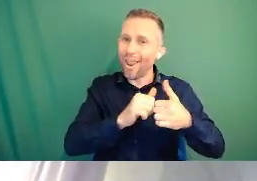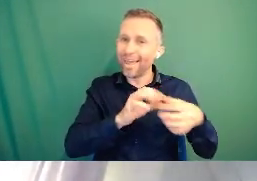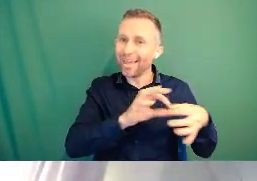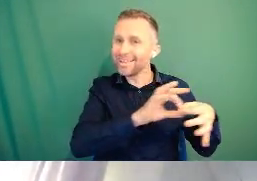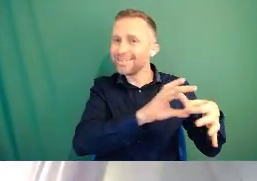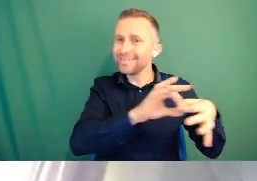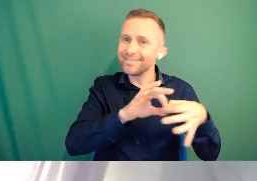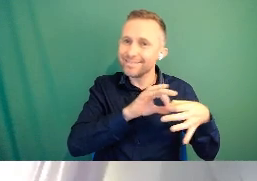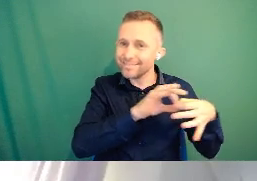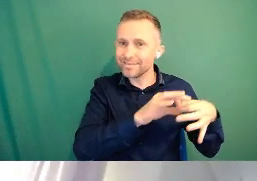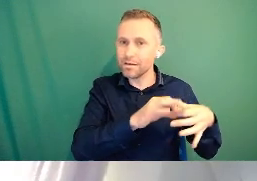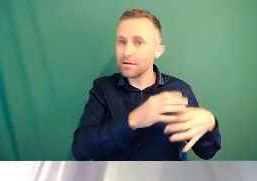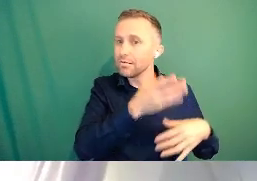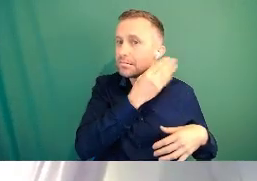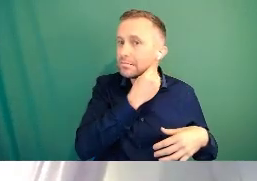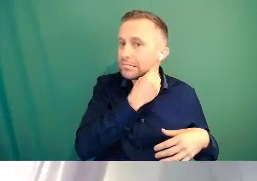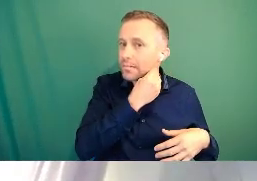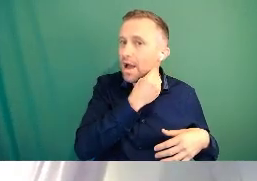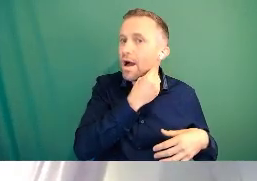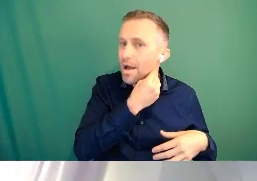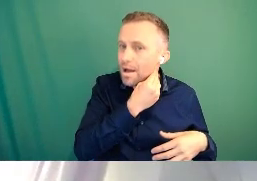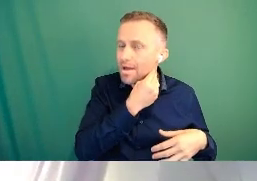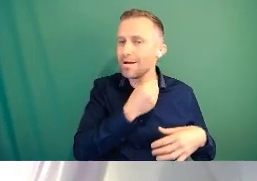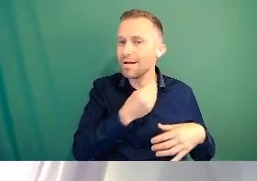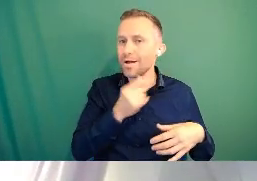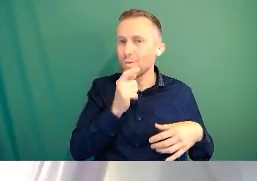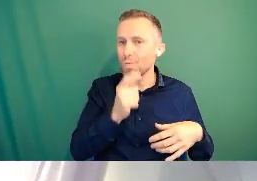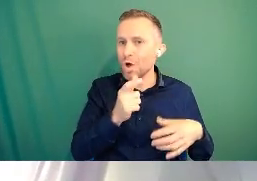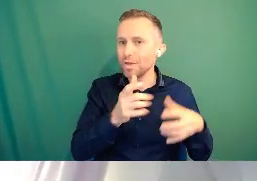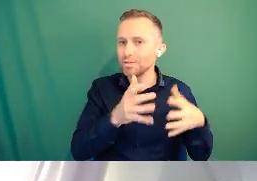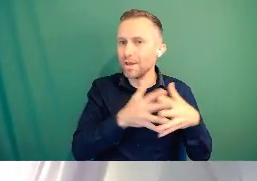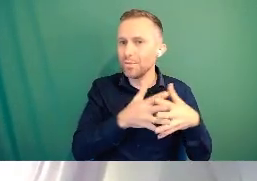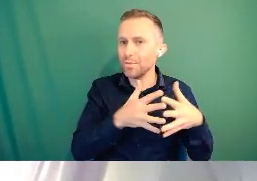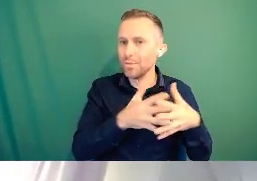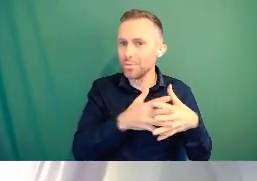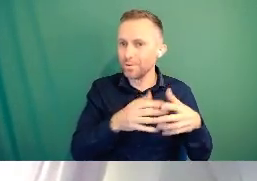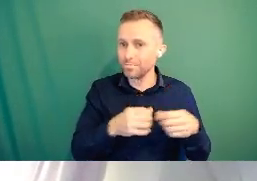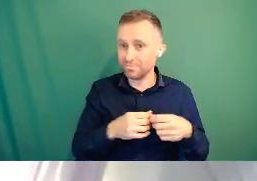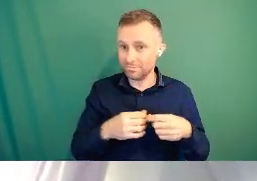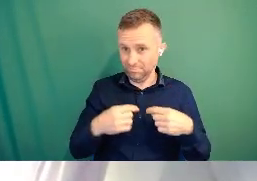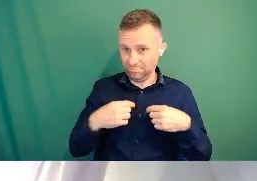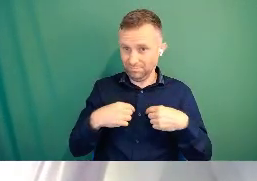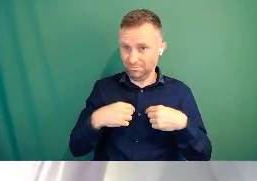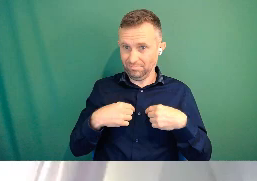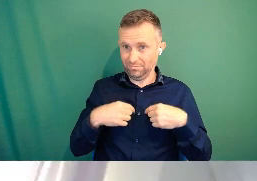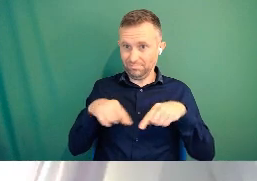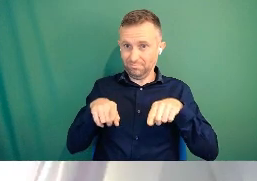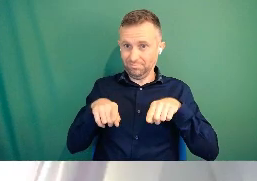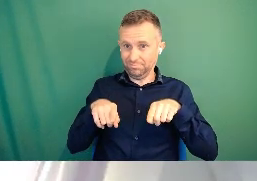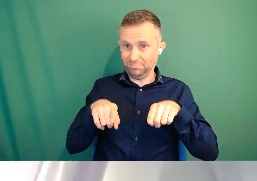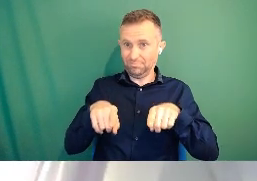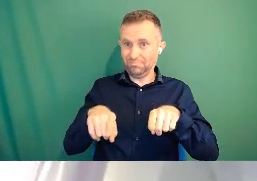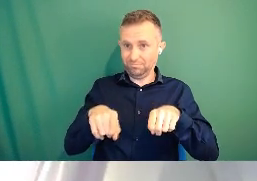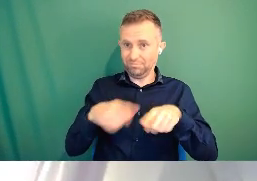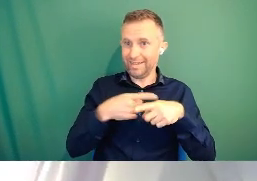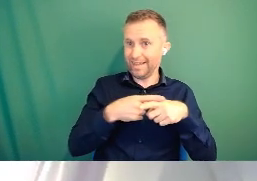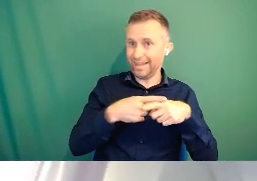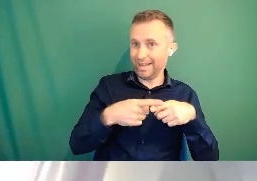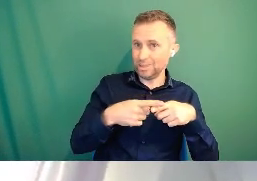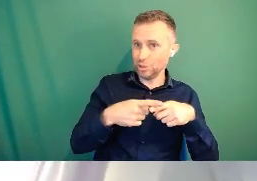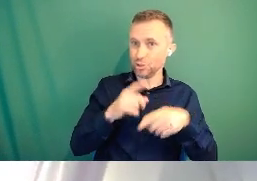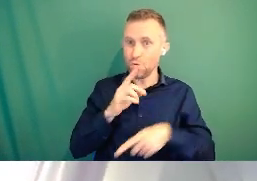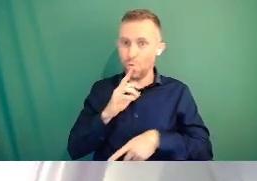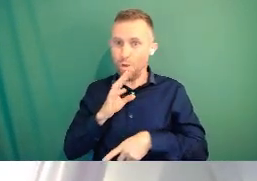to be honest, and greeting on a daily basis, greeting people bilingually, because that's obviously as part of the